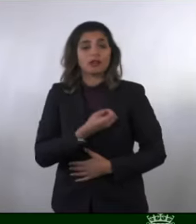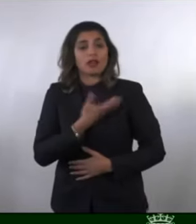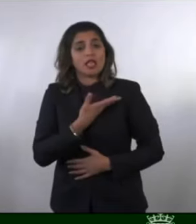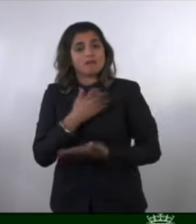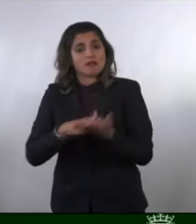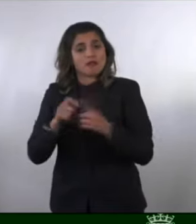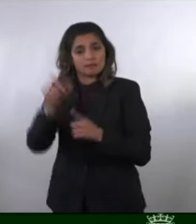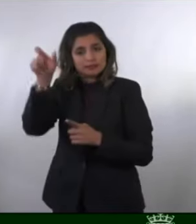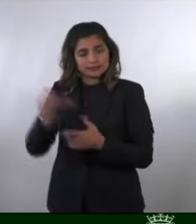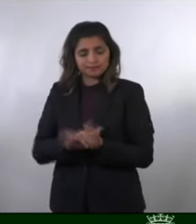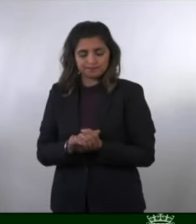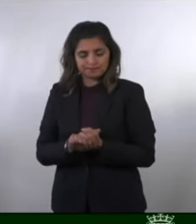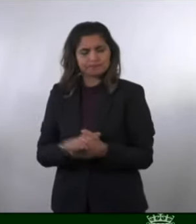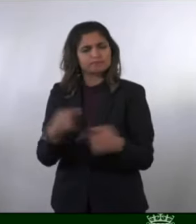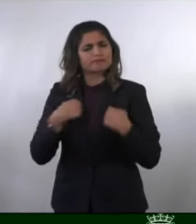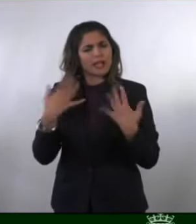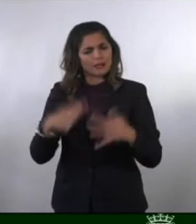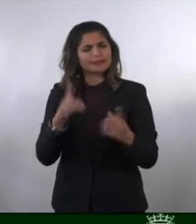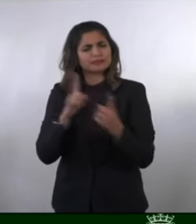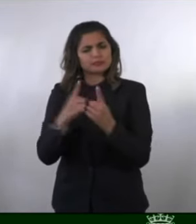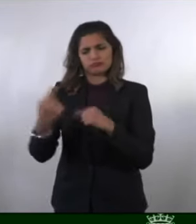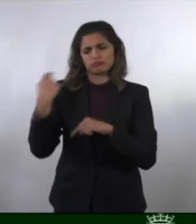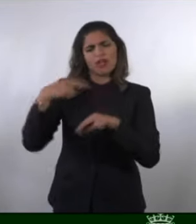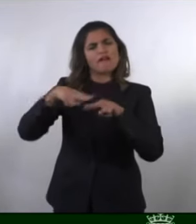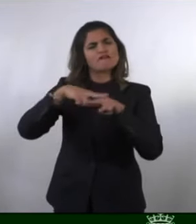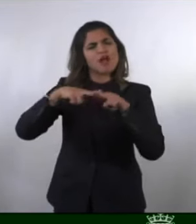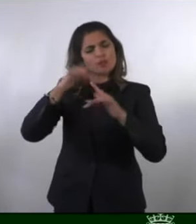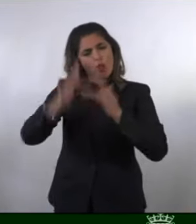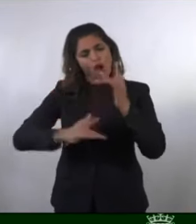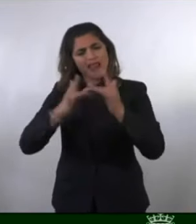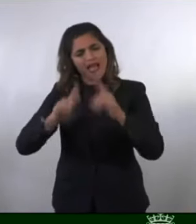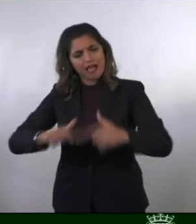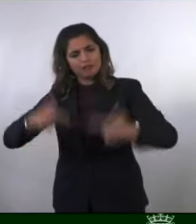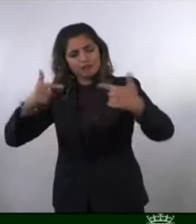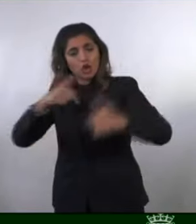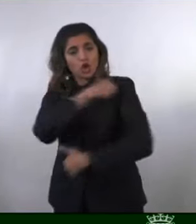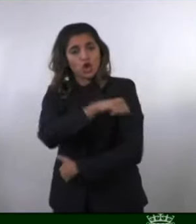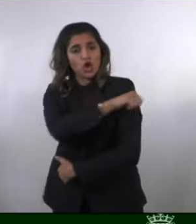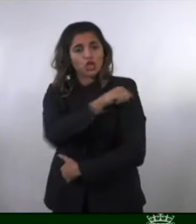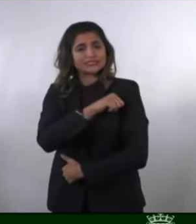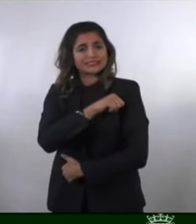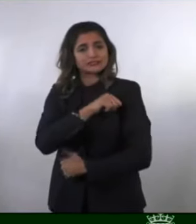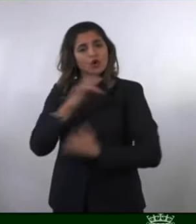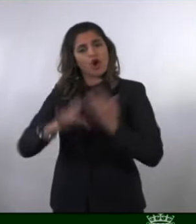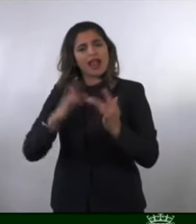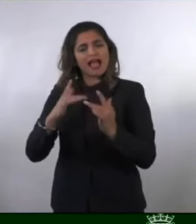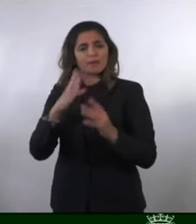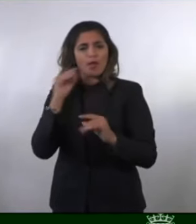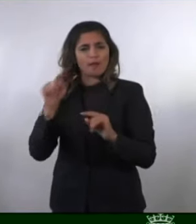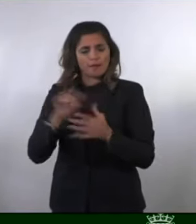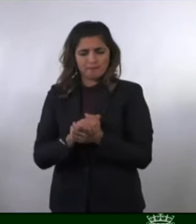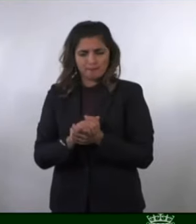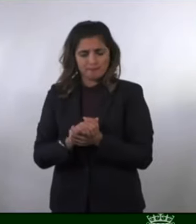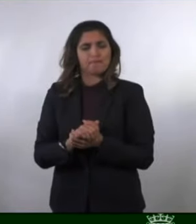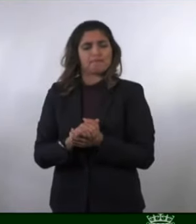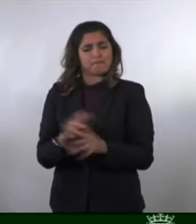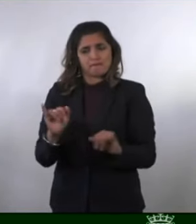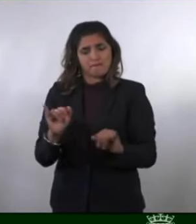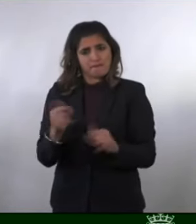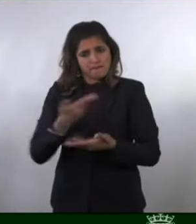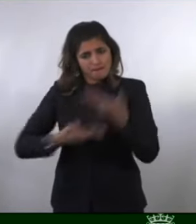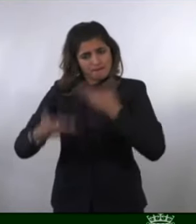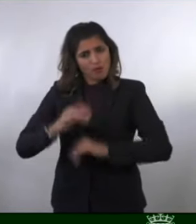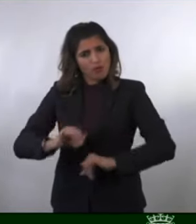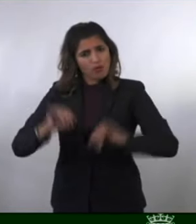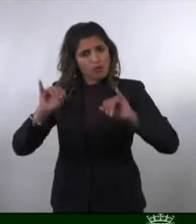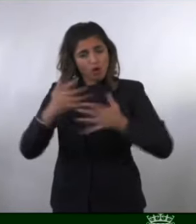with online nurses with Birmingham who said they've never seen so much death on the wards. They've had to bid goodbye to colleagues who have left the hospital